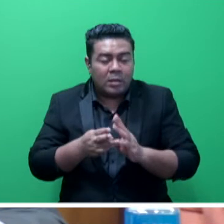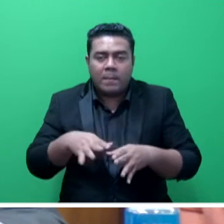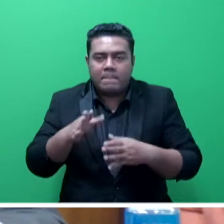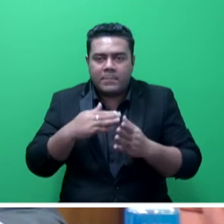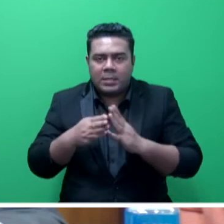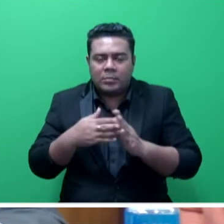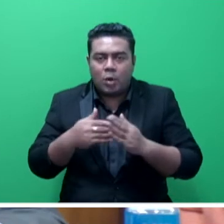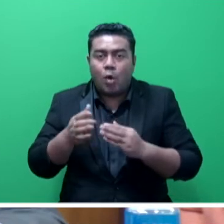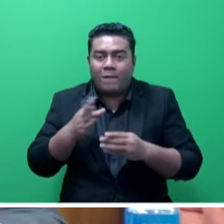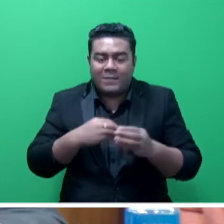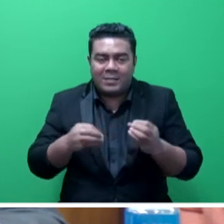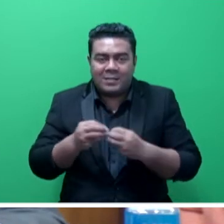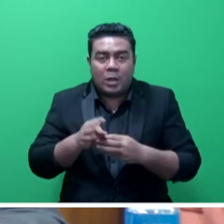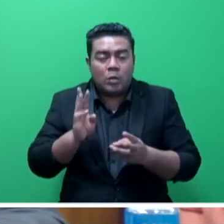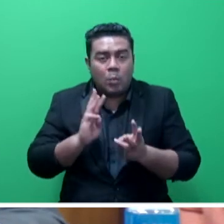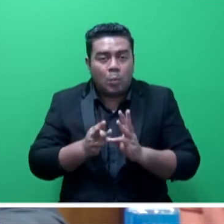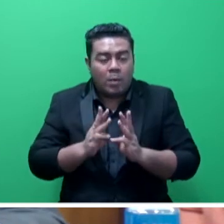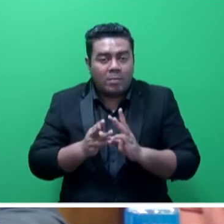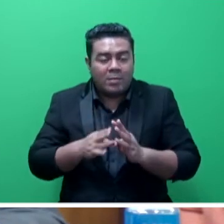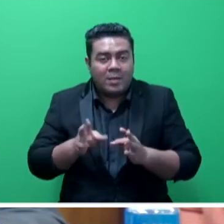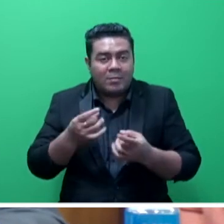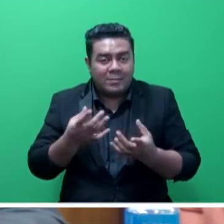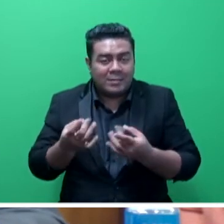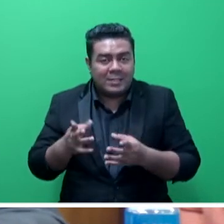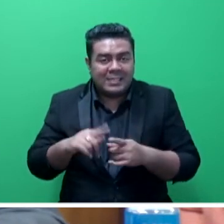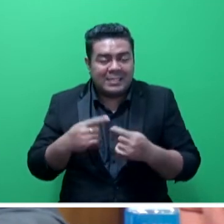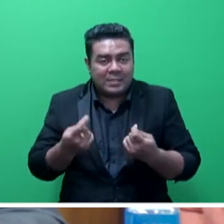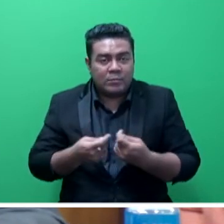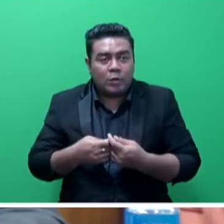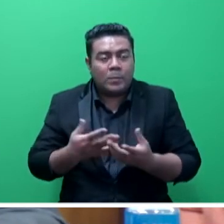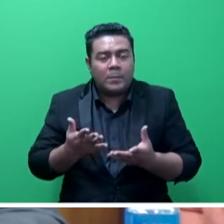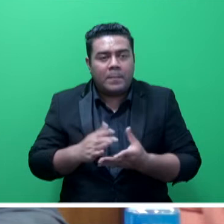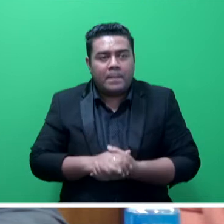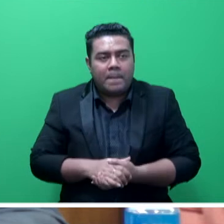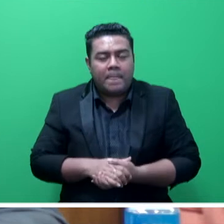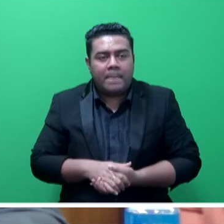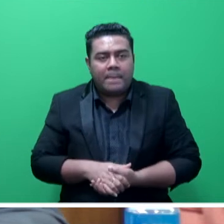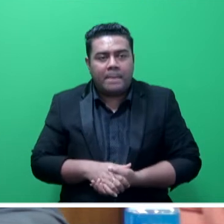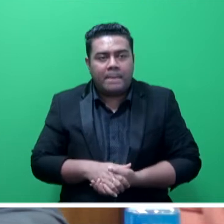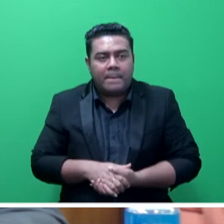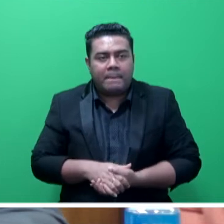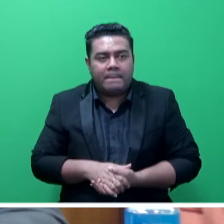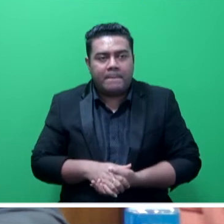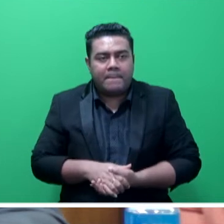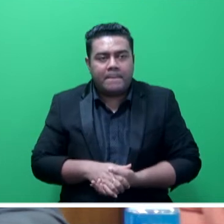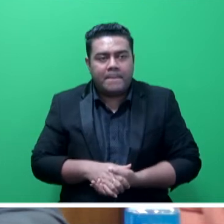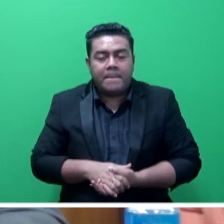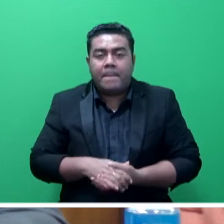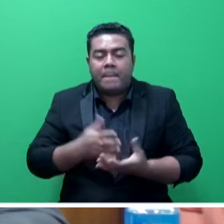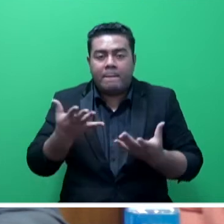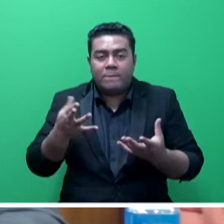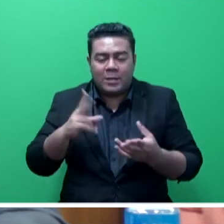Office and the Weather Readiness Project team from the United States to develop an impact-based forecasting